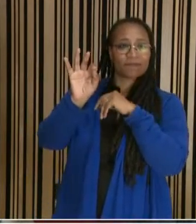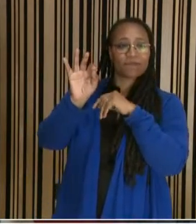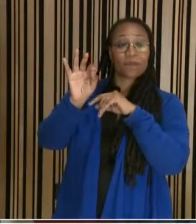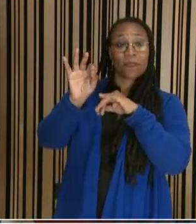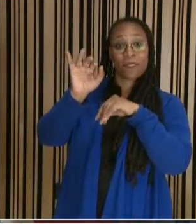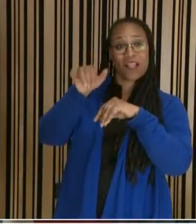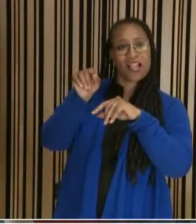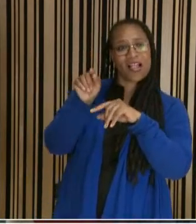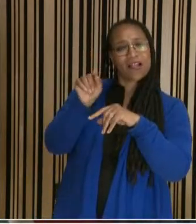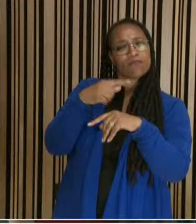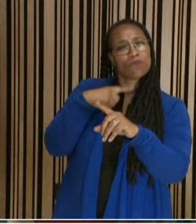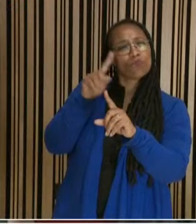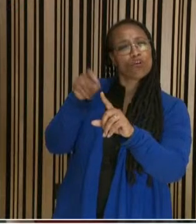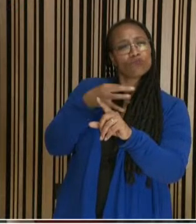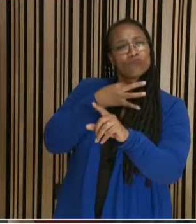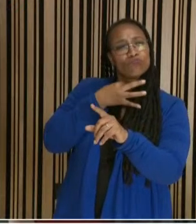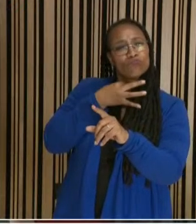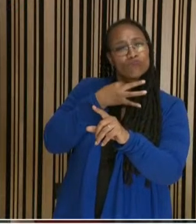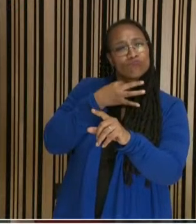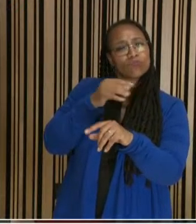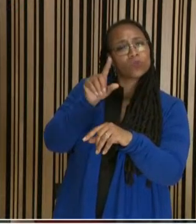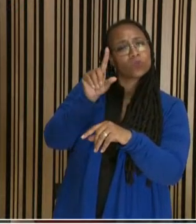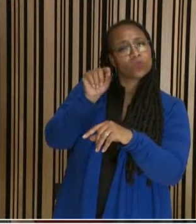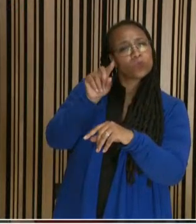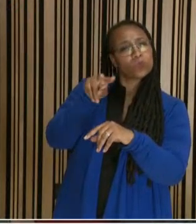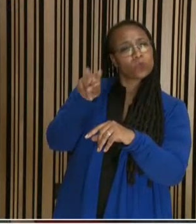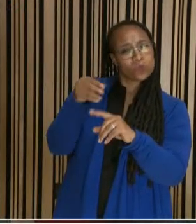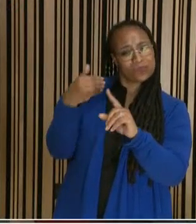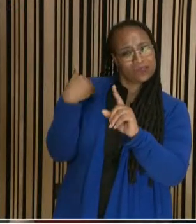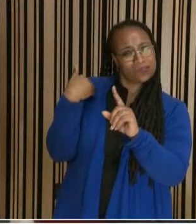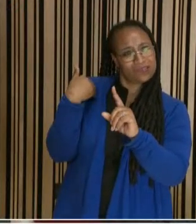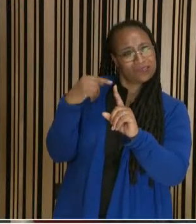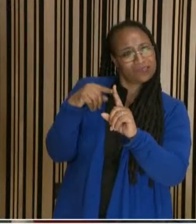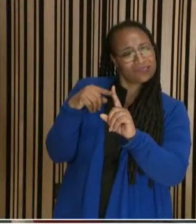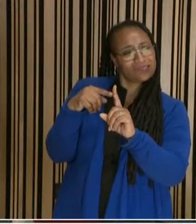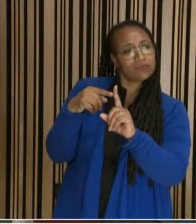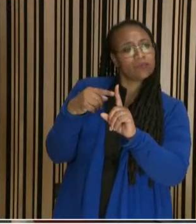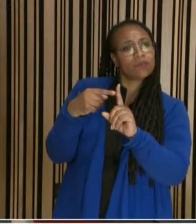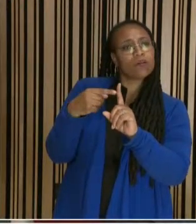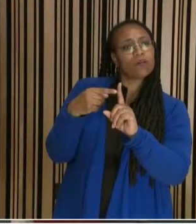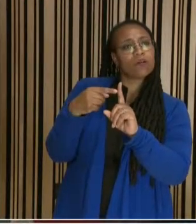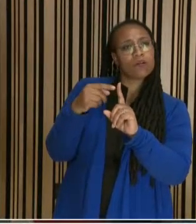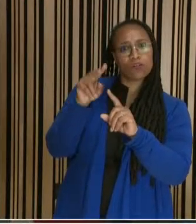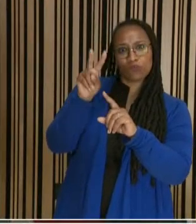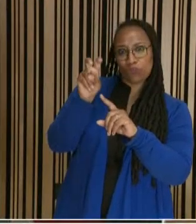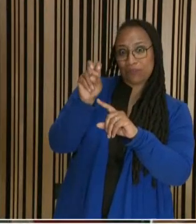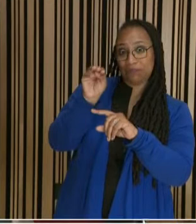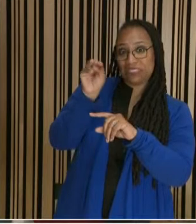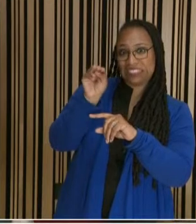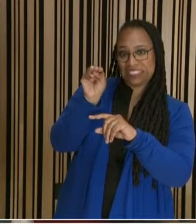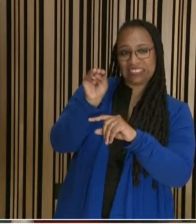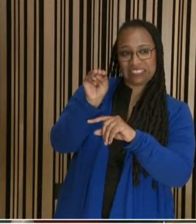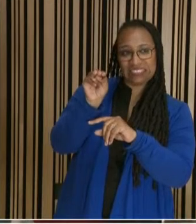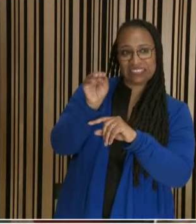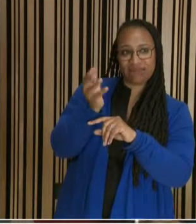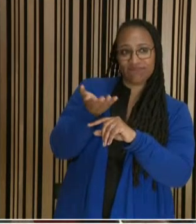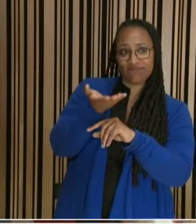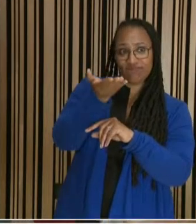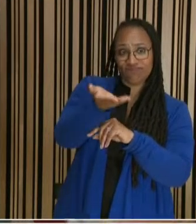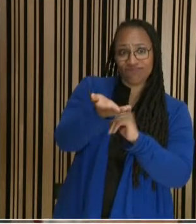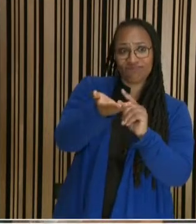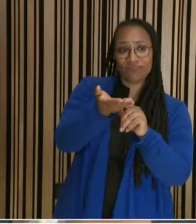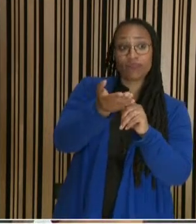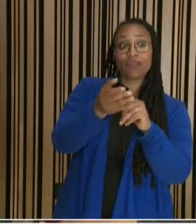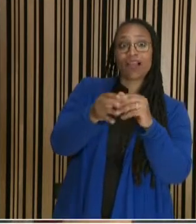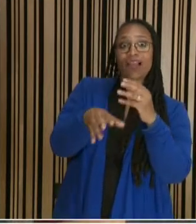like $220 million in excess revenue. You know, that was going to flow, you know, half to HBTF, half to PAYGO. Now the